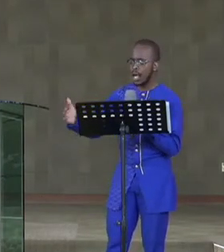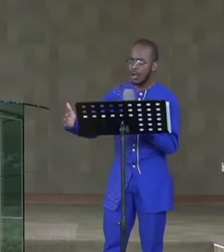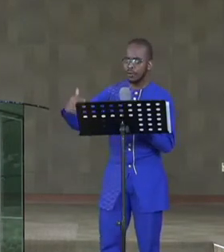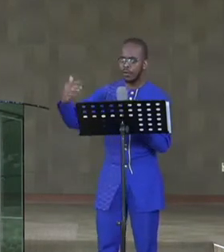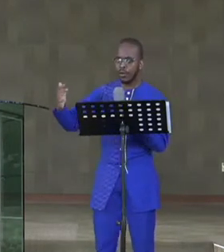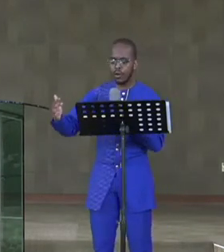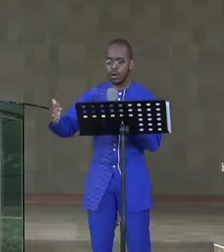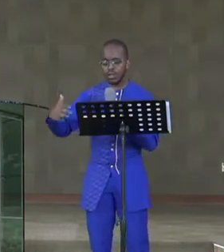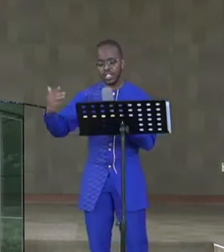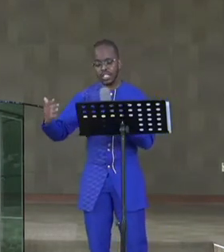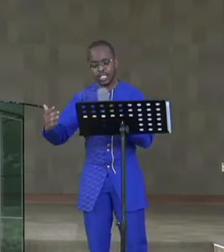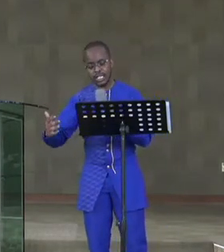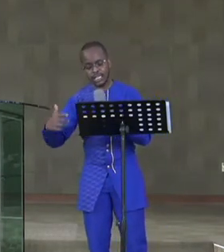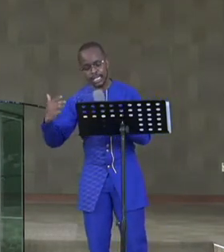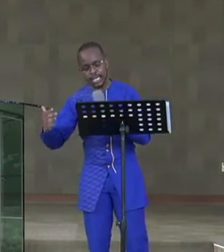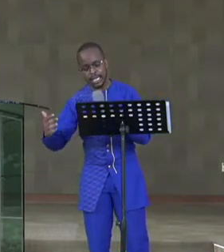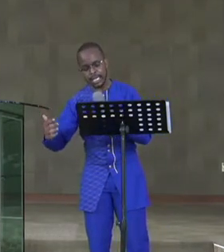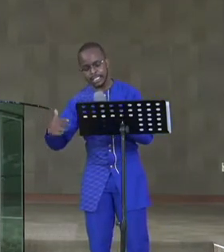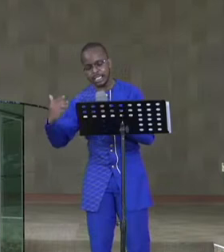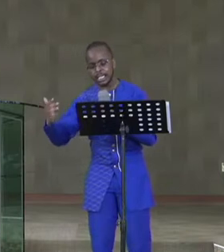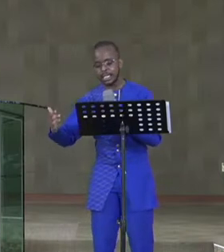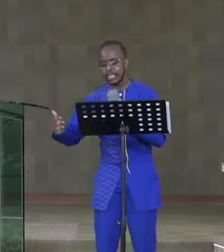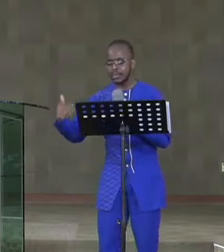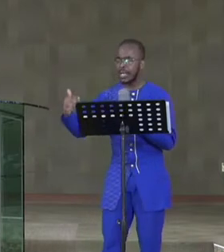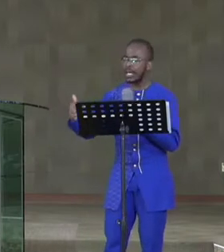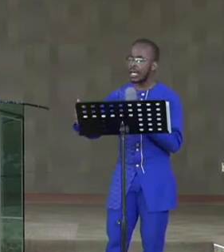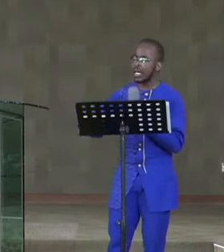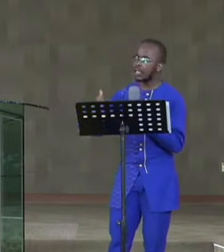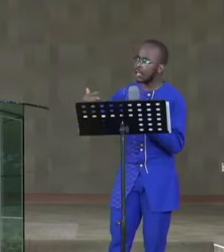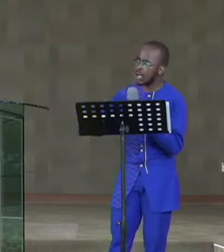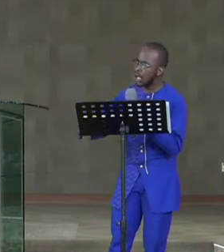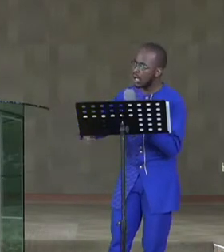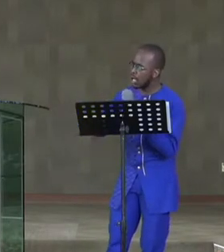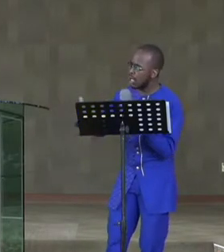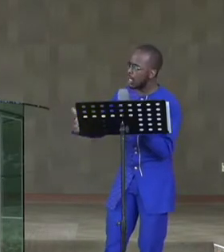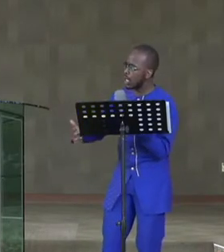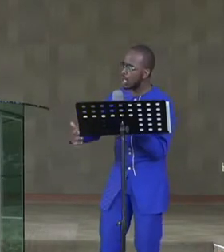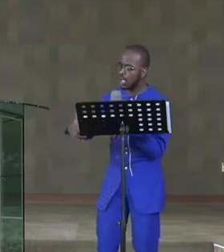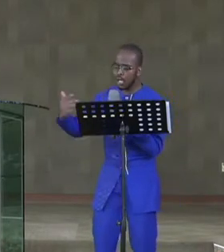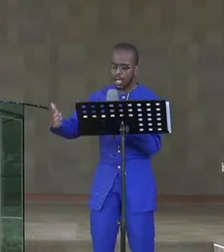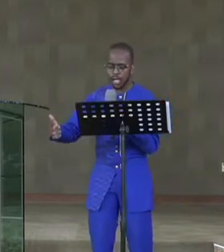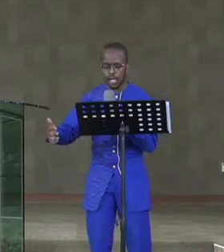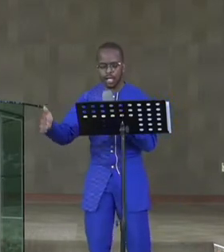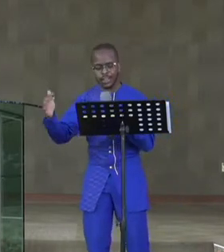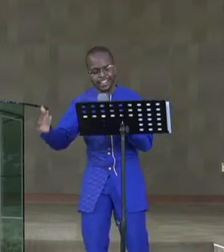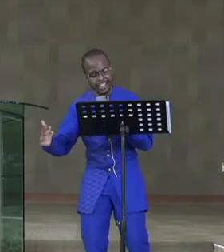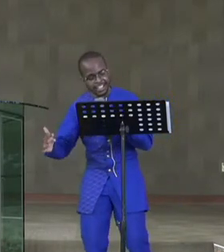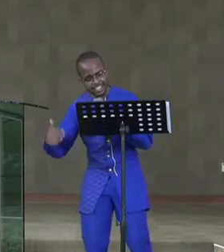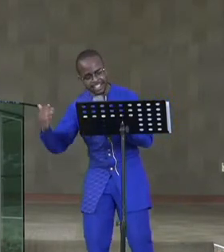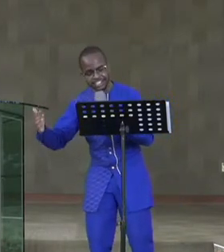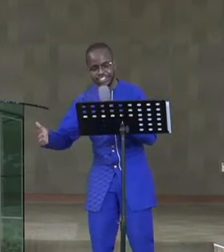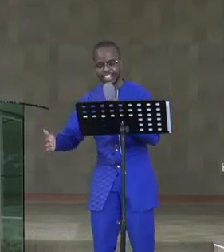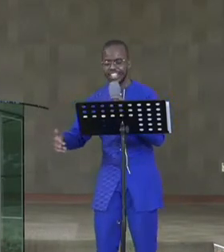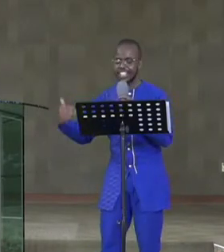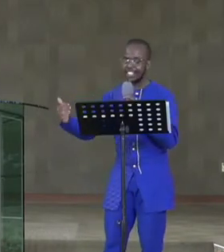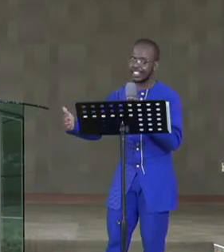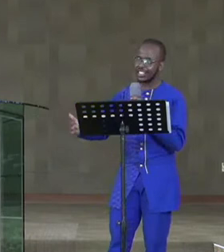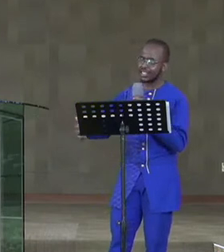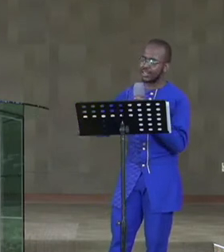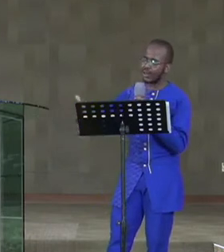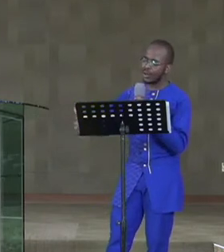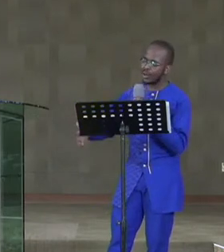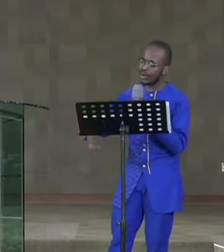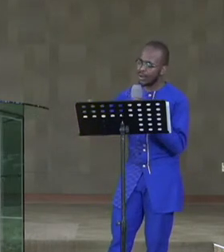sky. For Jesus is my light. Oh, the sunshine in